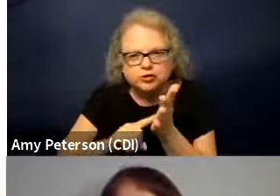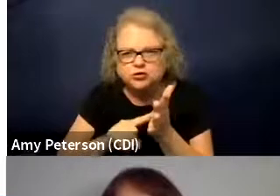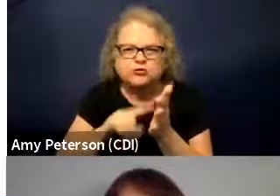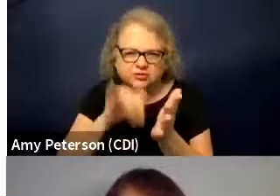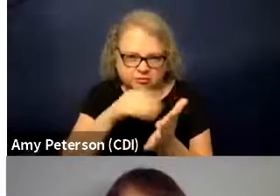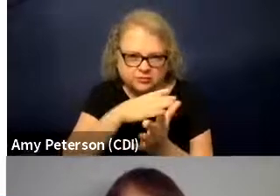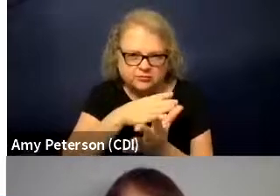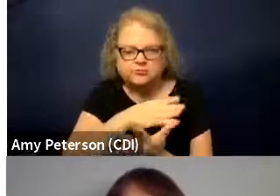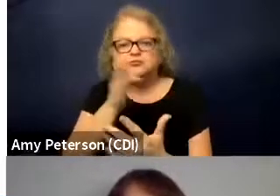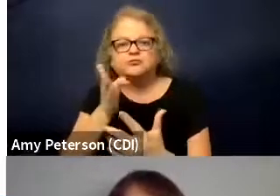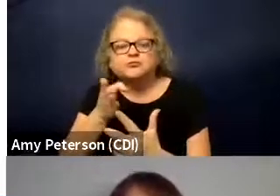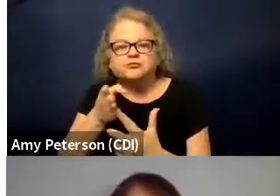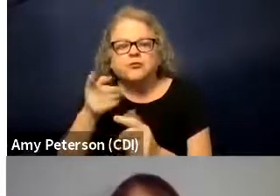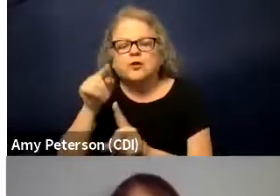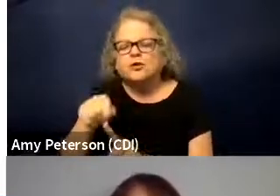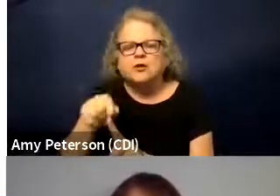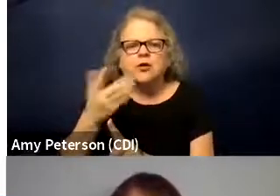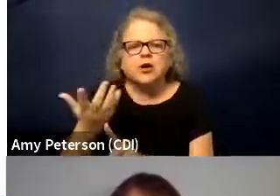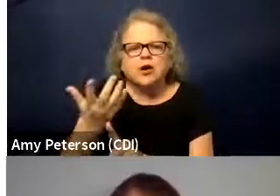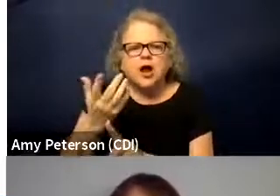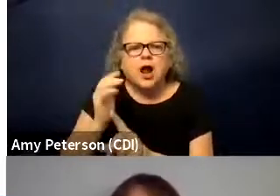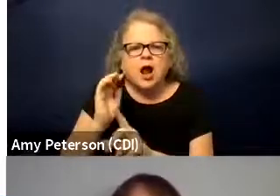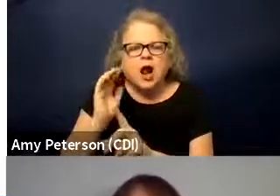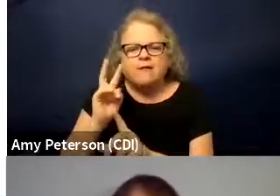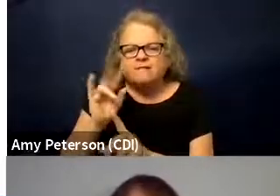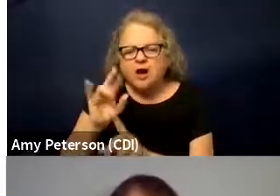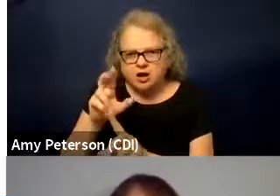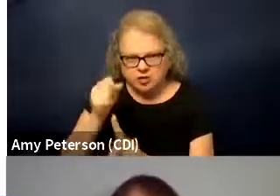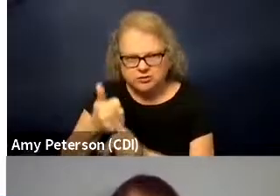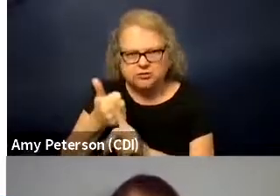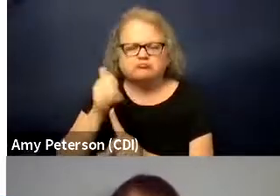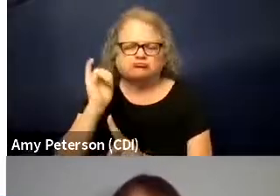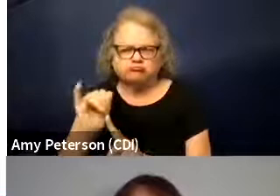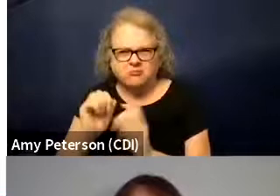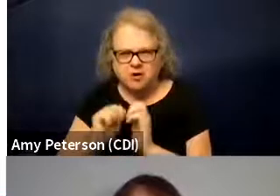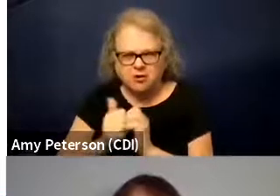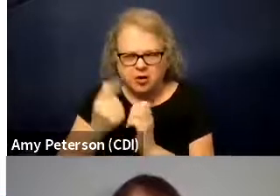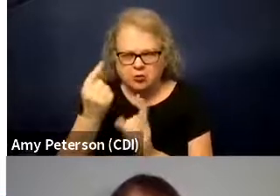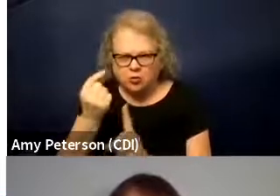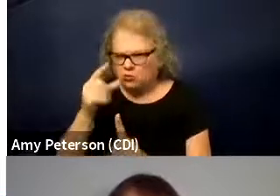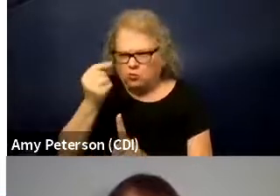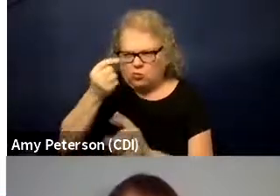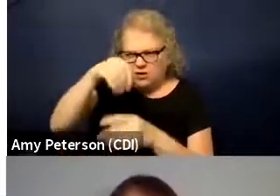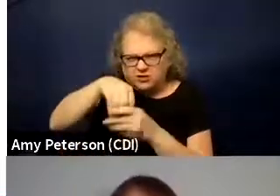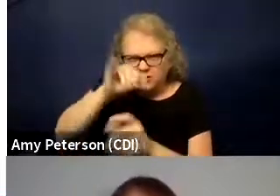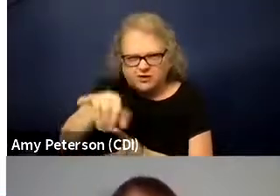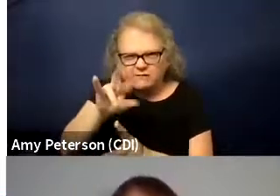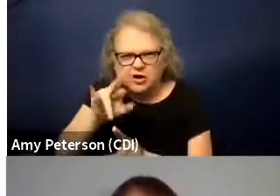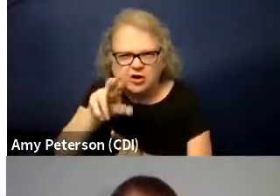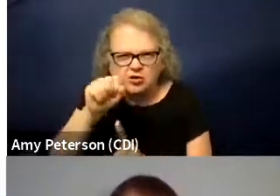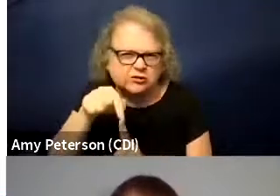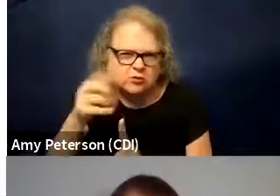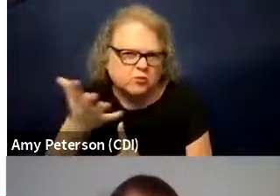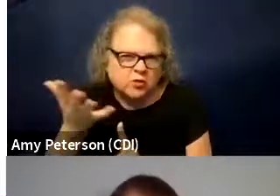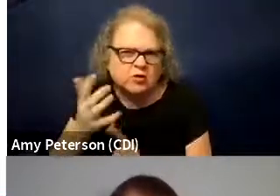medications to fight it? The second stage is testing it in animals, rodents, as well